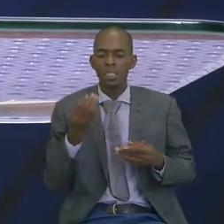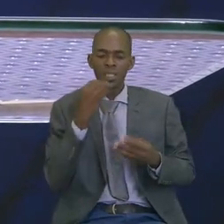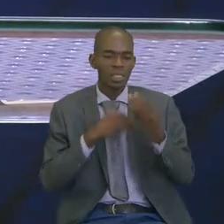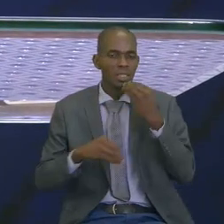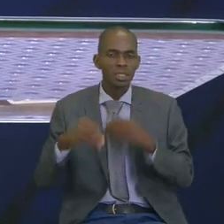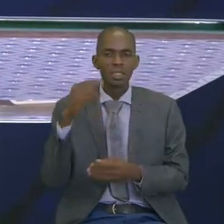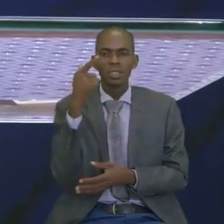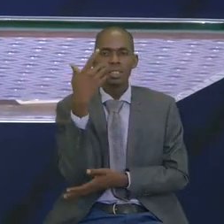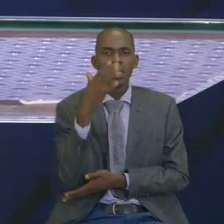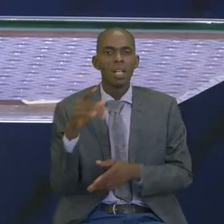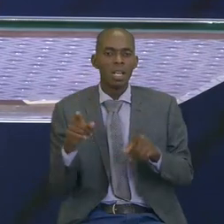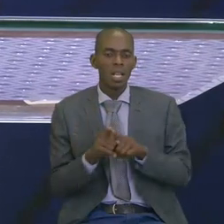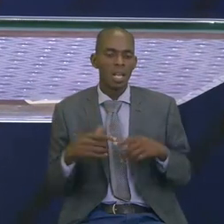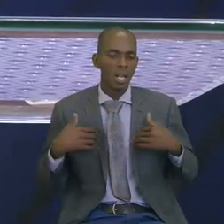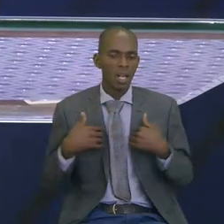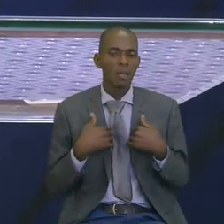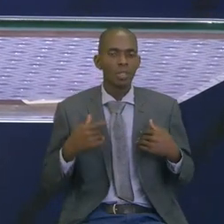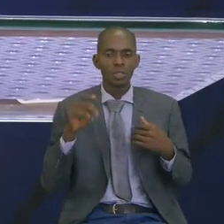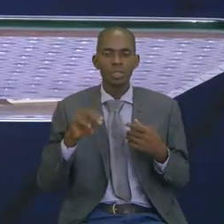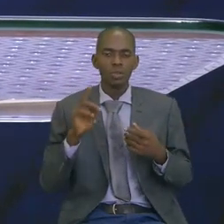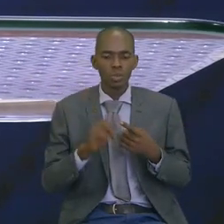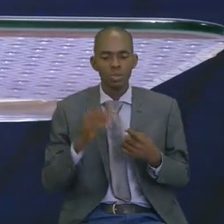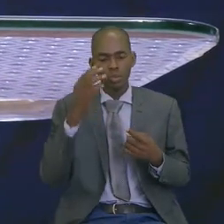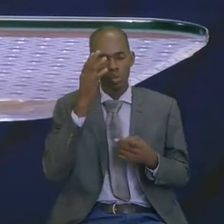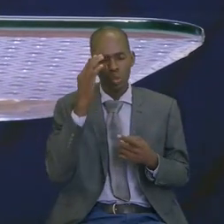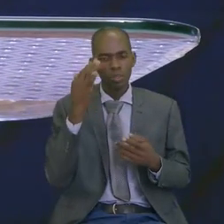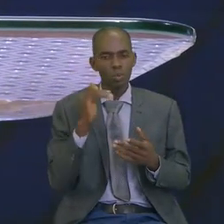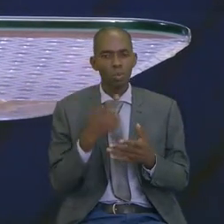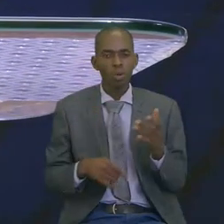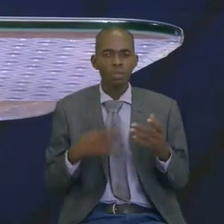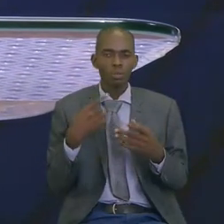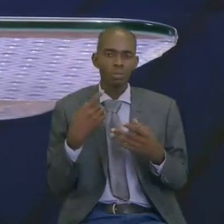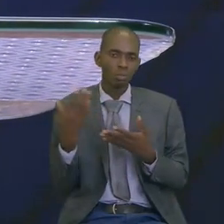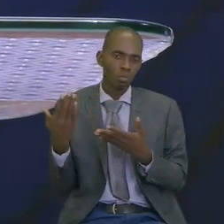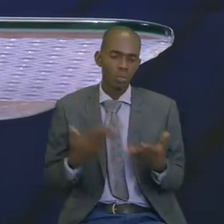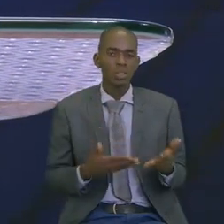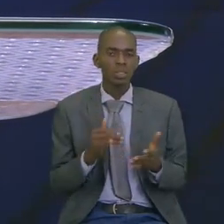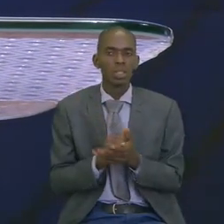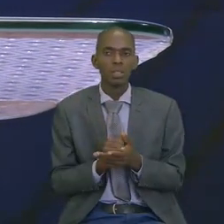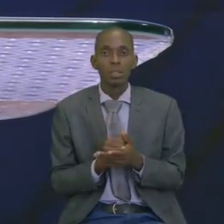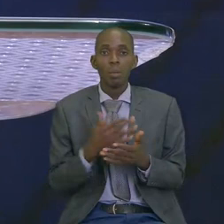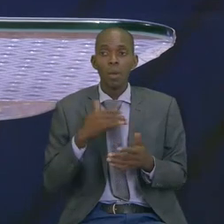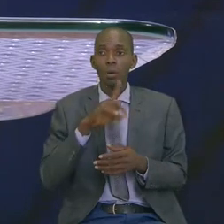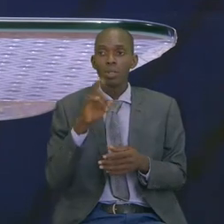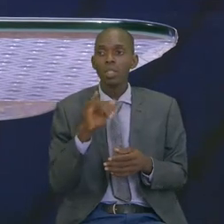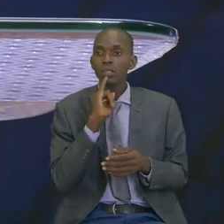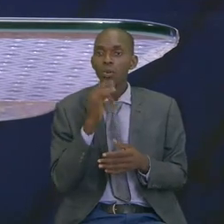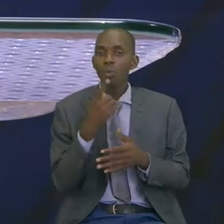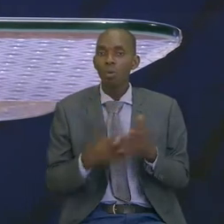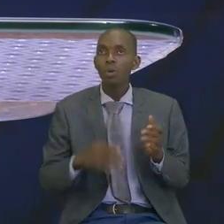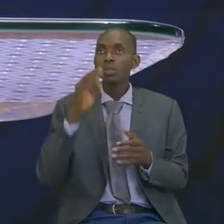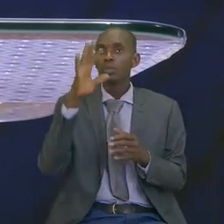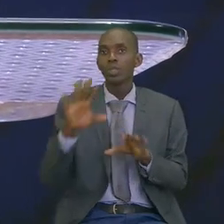will be changed to that of the animal. My question is, what preachers do you know that can